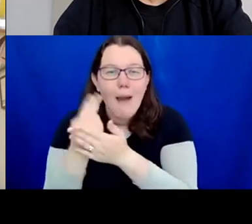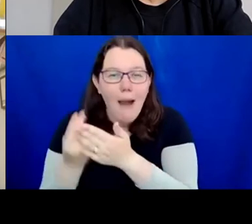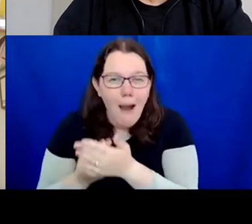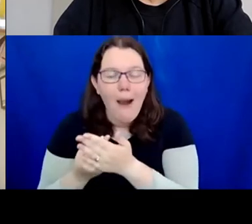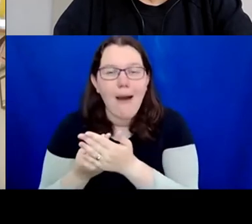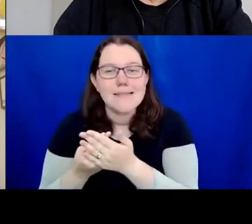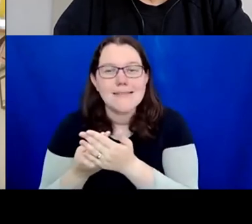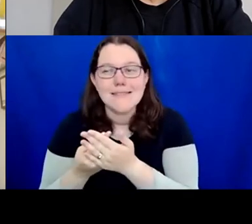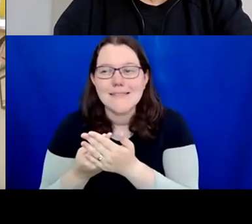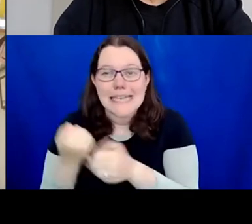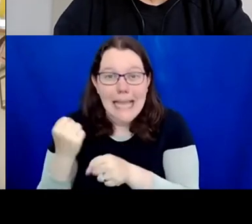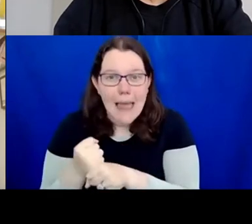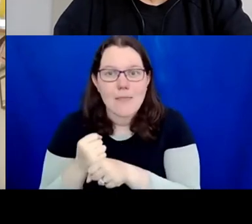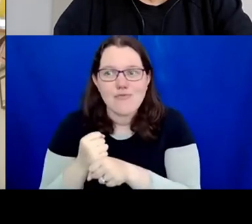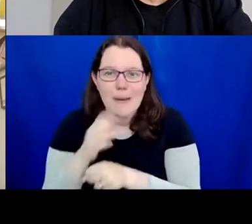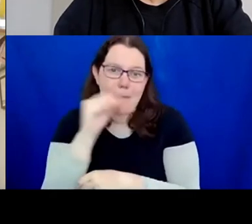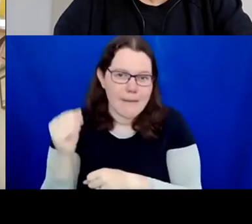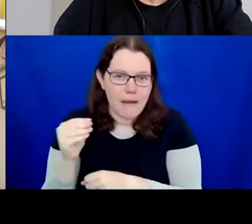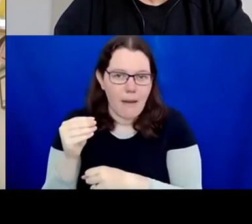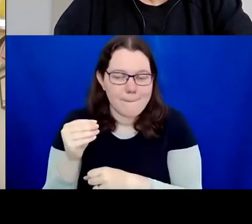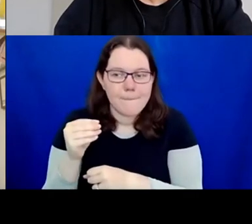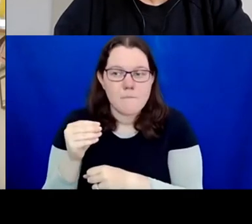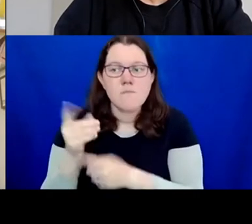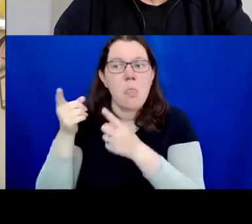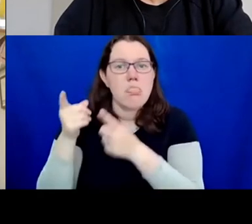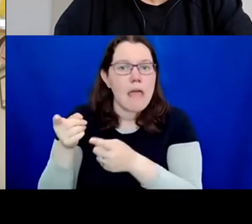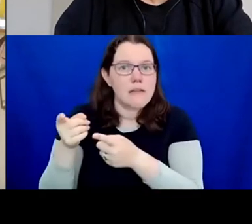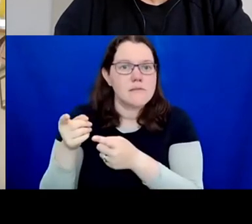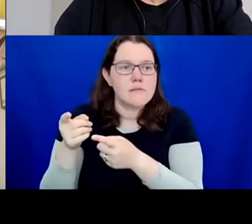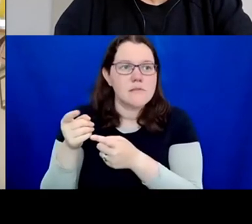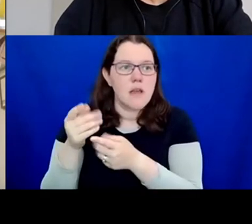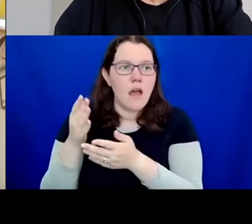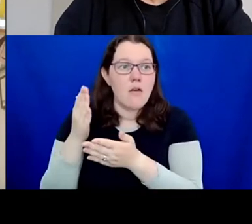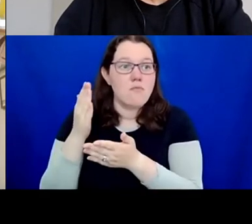guess Sarah's an example of a gallery taking a big